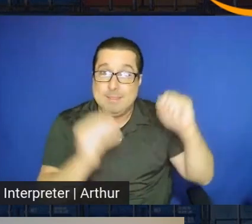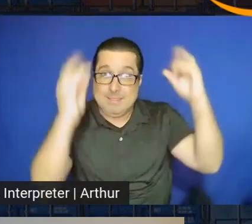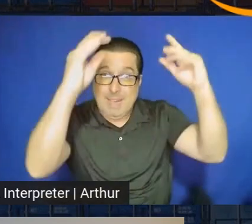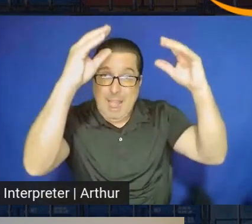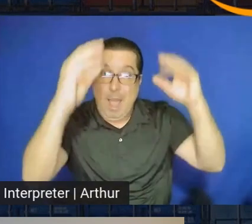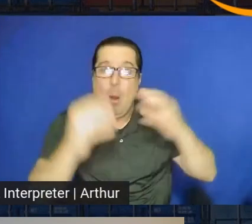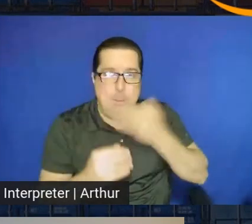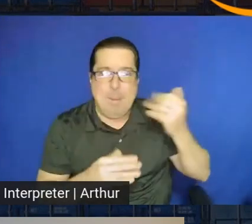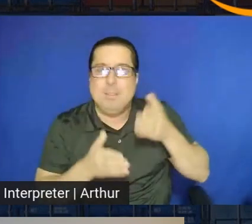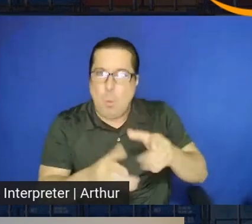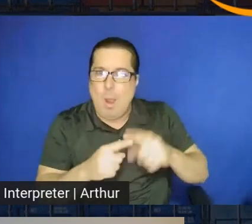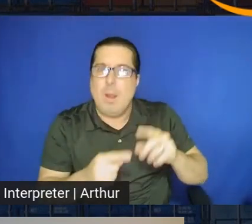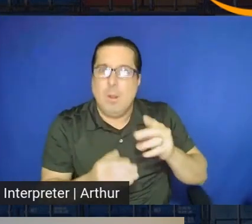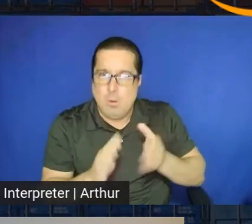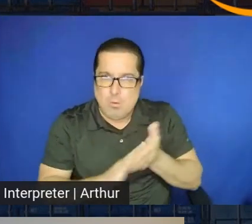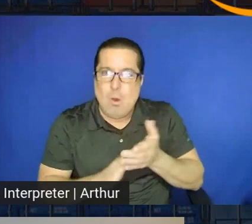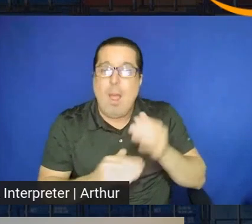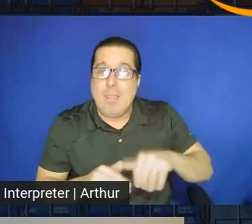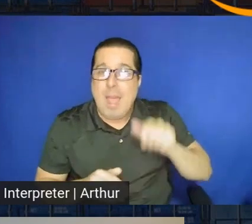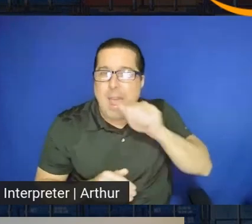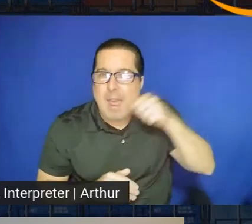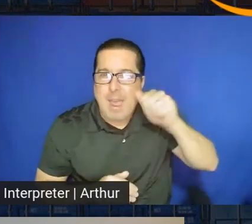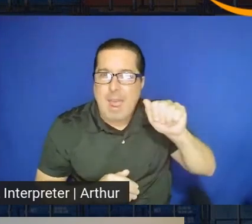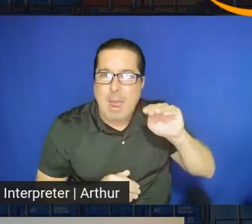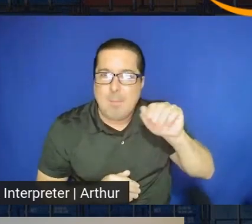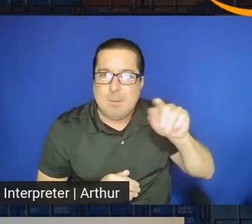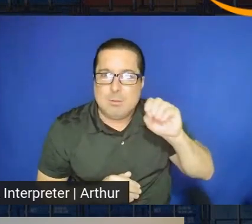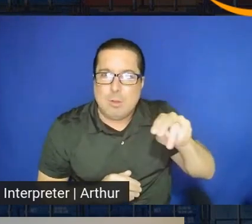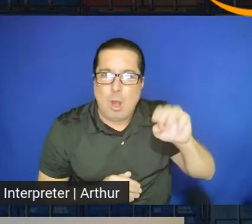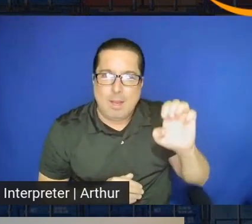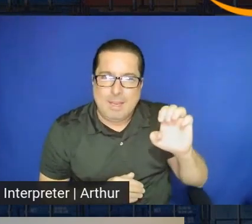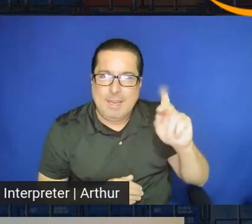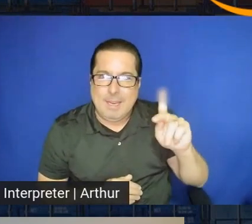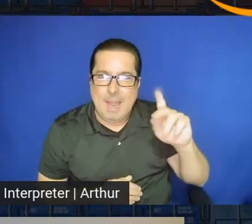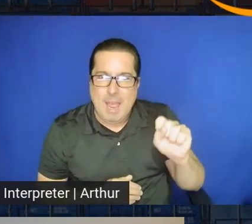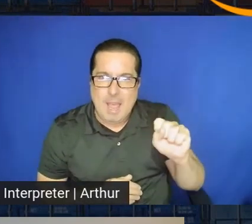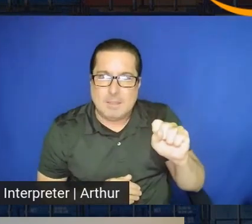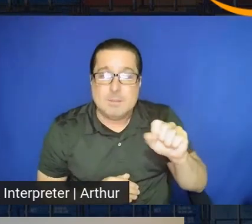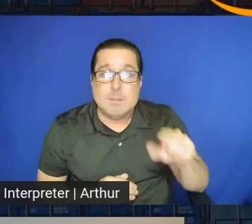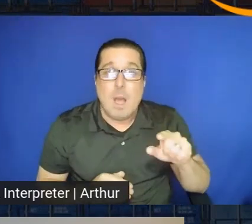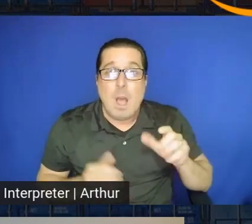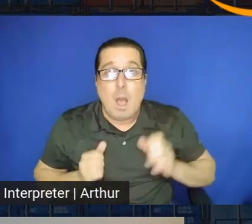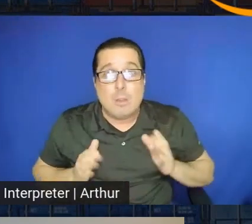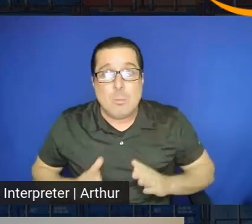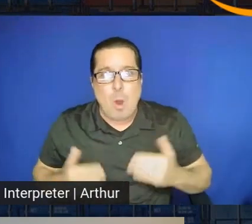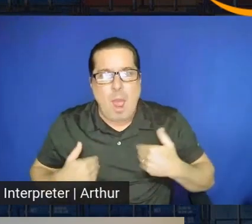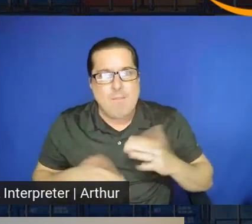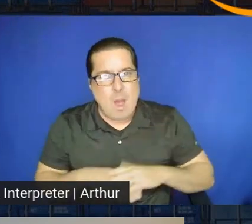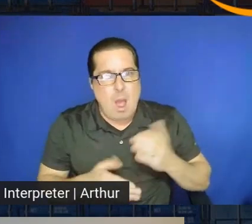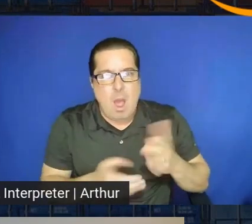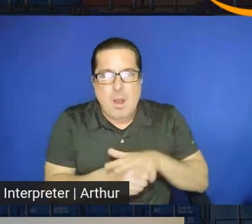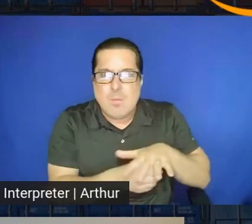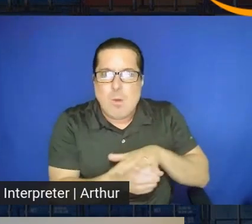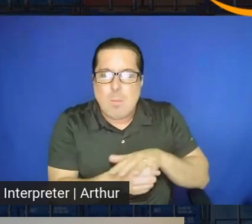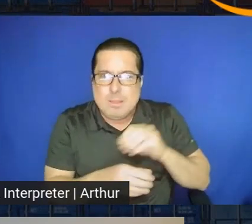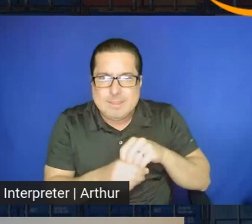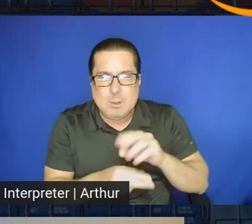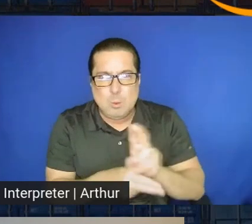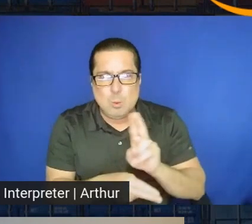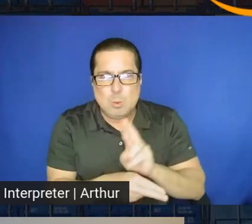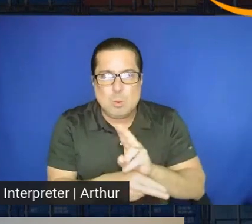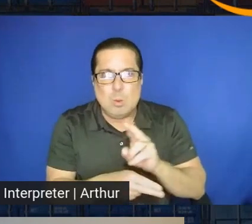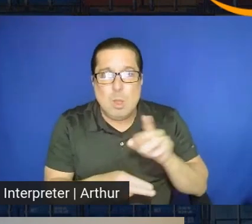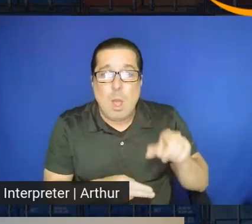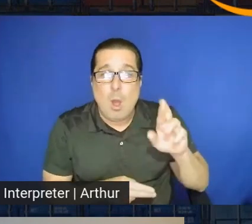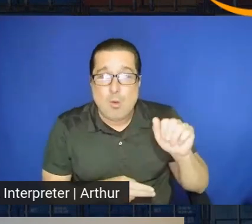managed service called Amazon EKS, and also a lot of our customers have on-premise use cases. And I'll let Rama